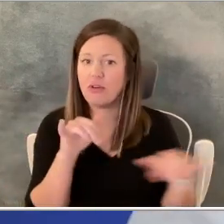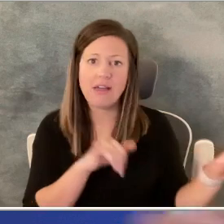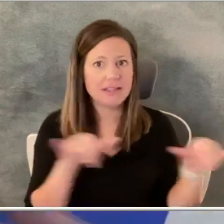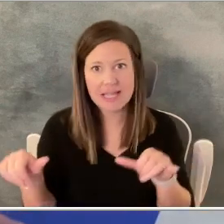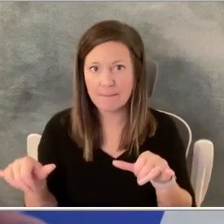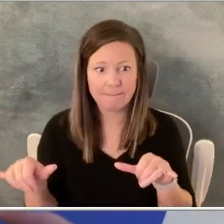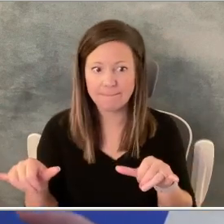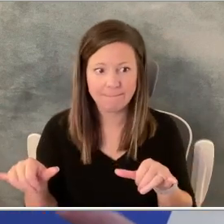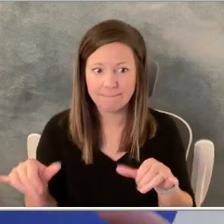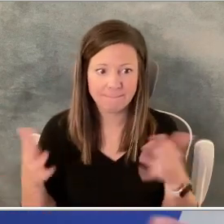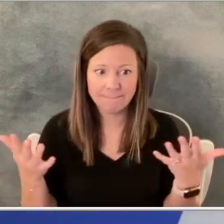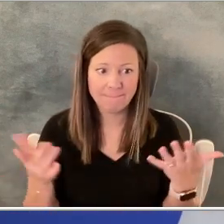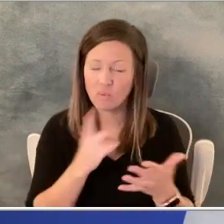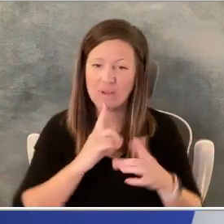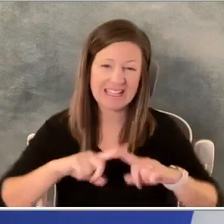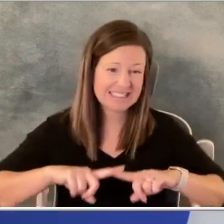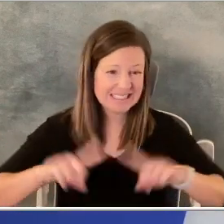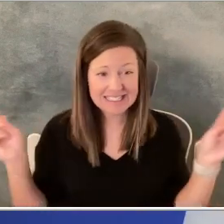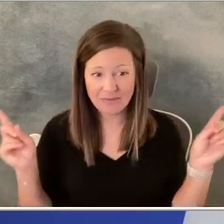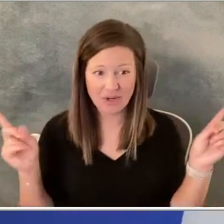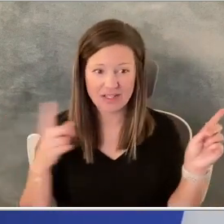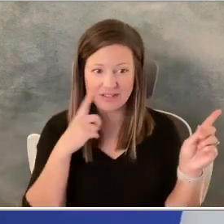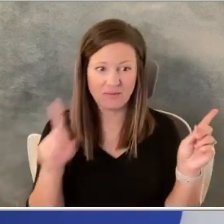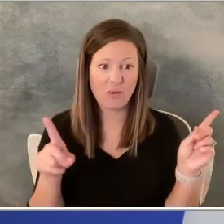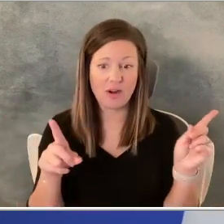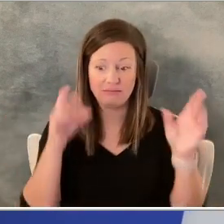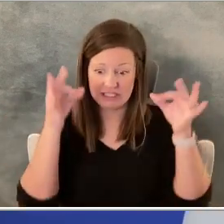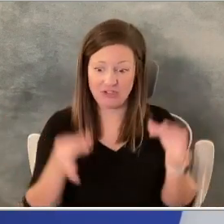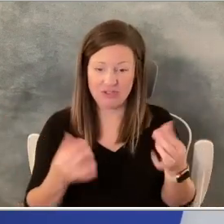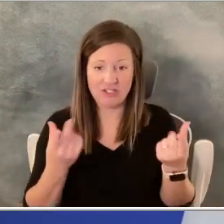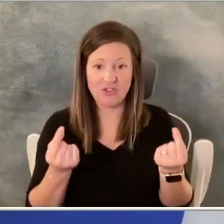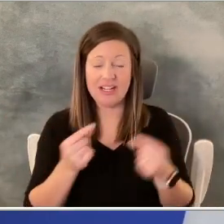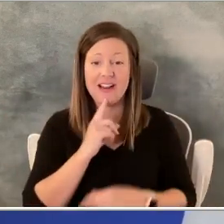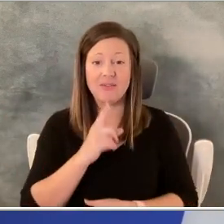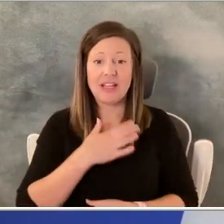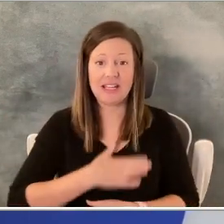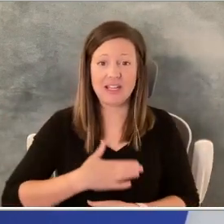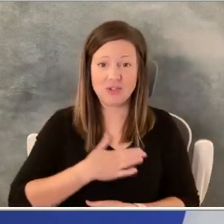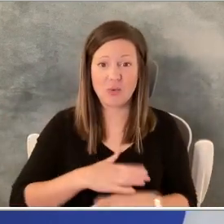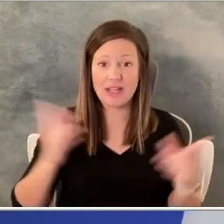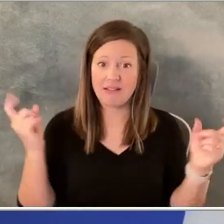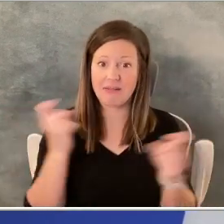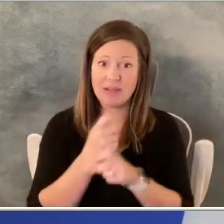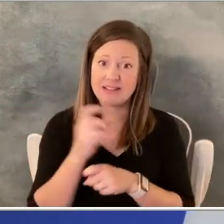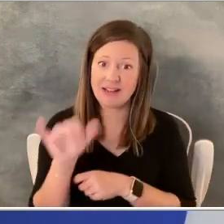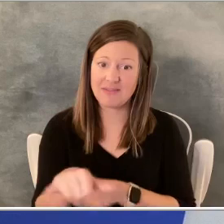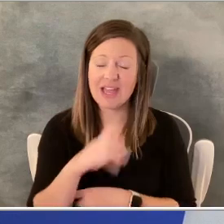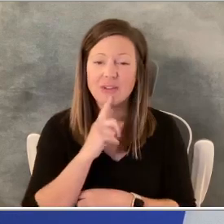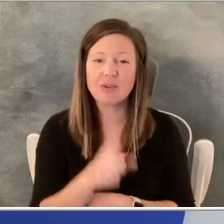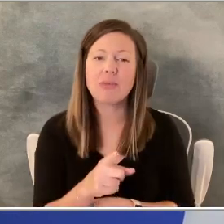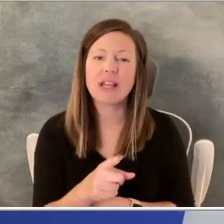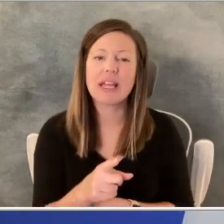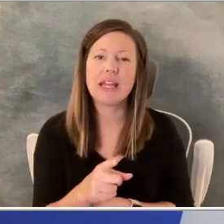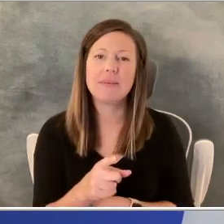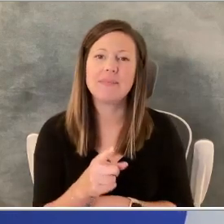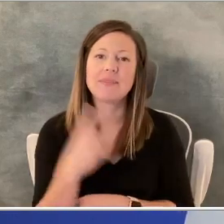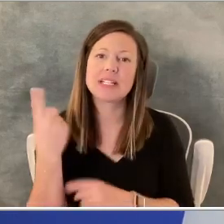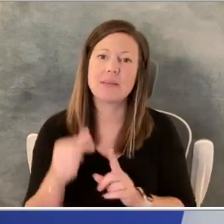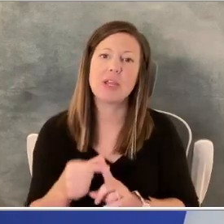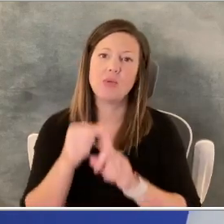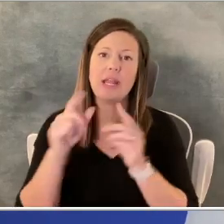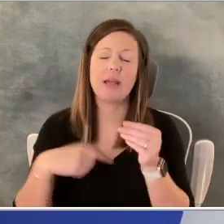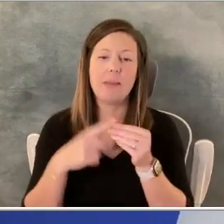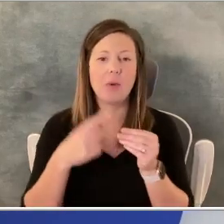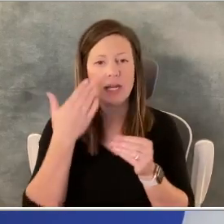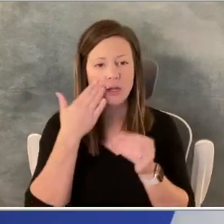completely different decision-making process, and I really enjoy the complexity of that. There's something unique about getting to know somebody well